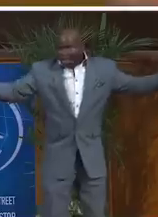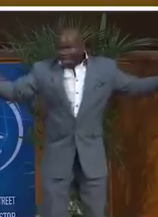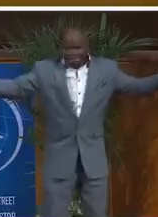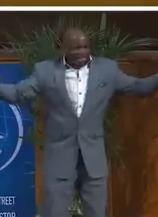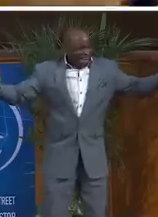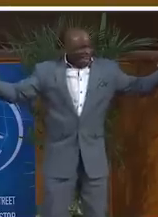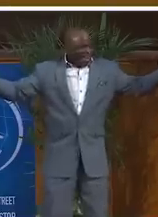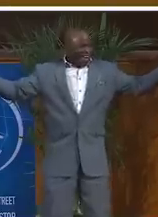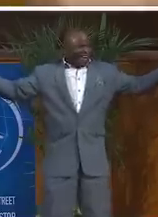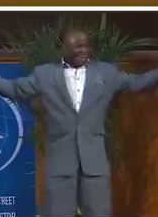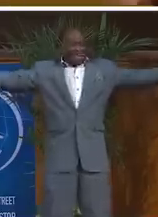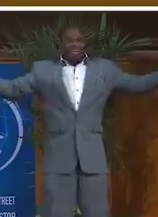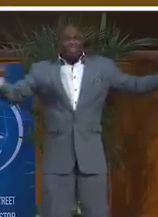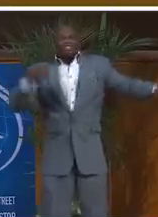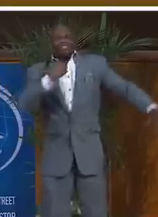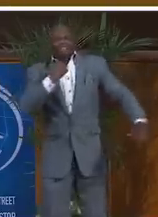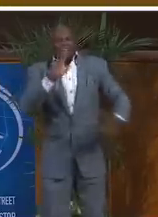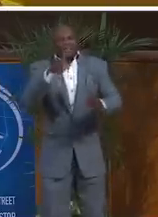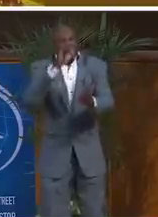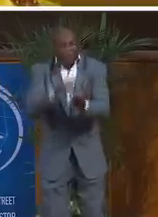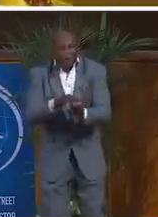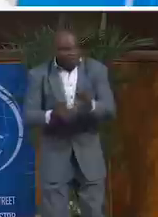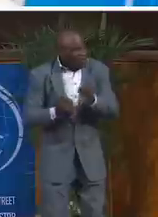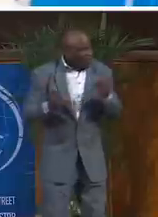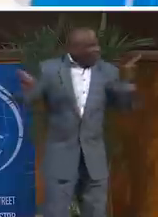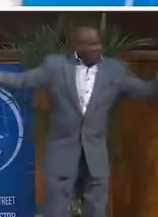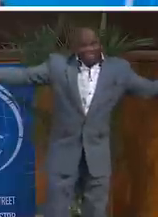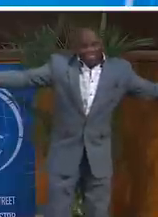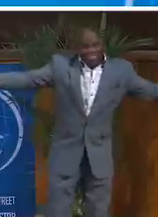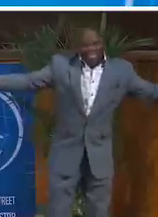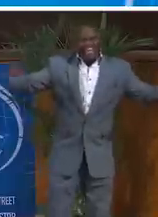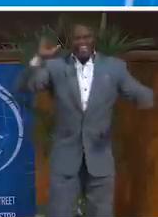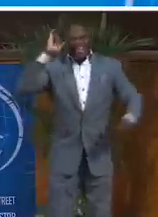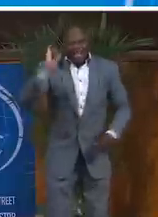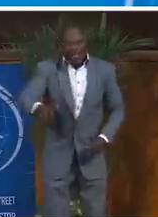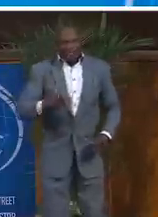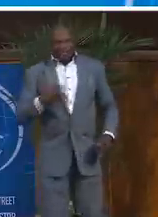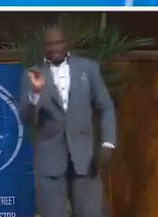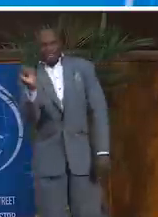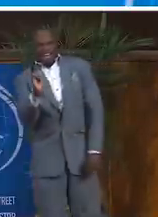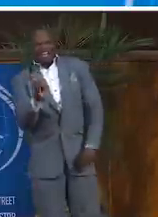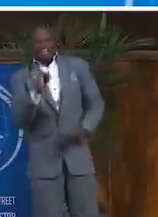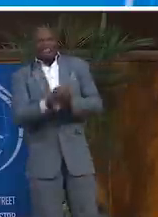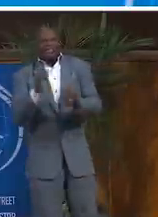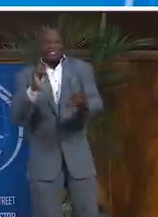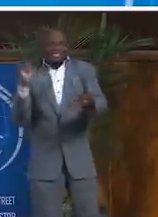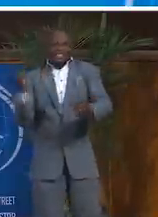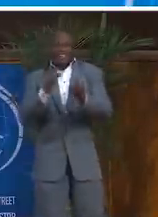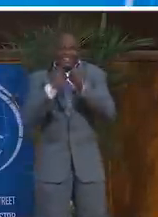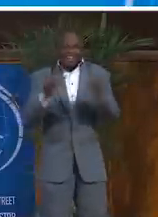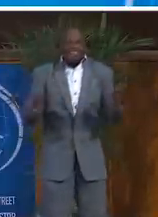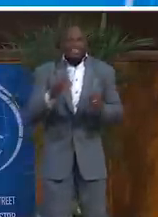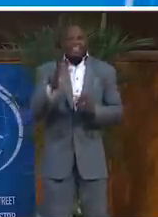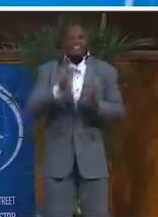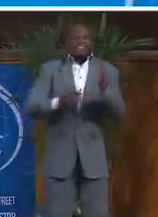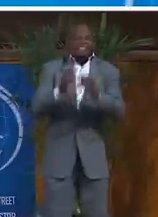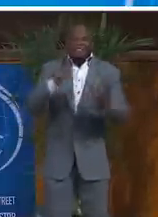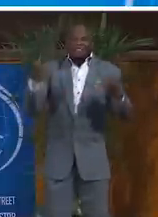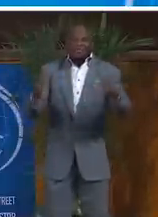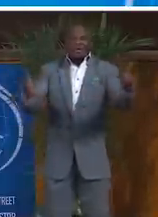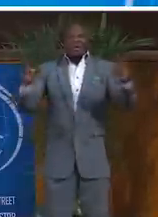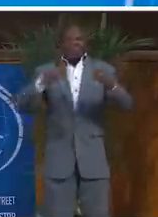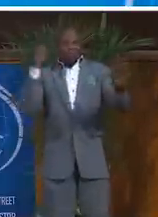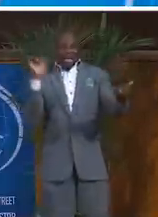the mirrors because you are stuck in forever. That's what it means to declare that he reigns